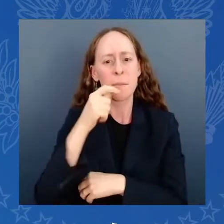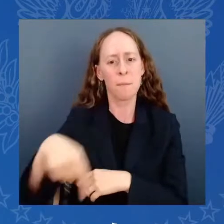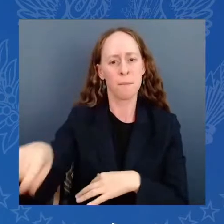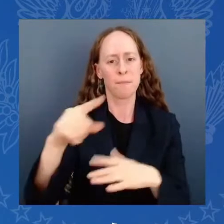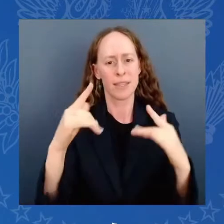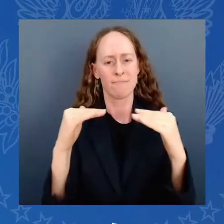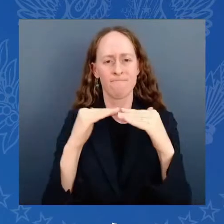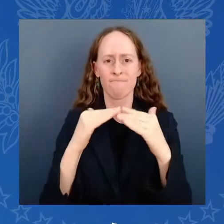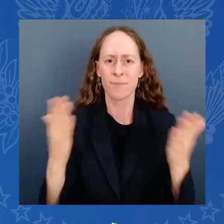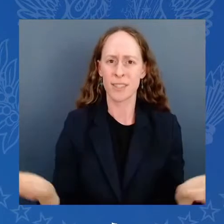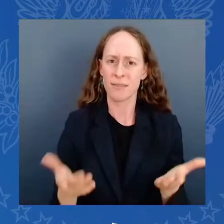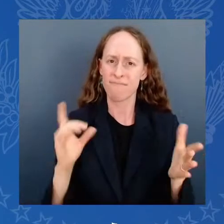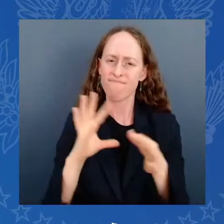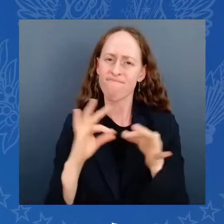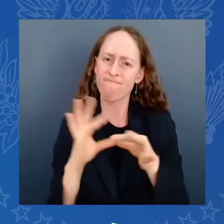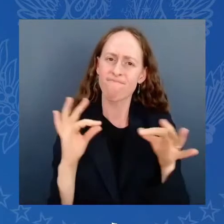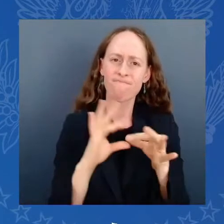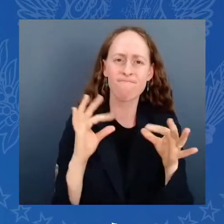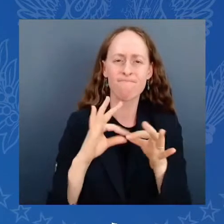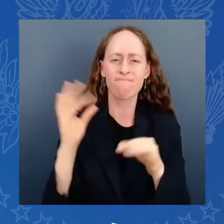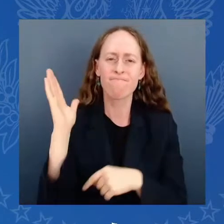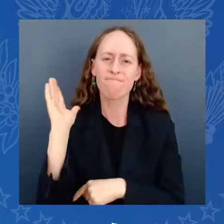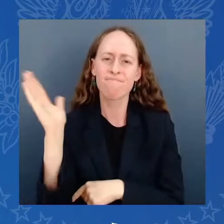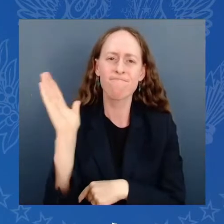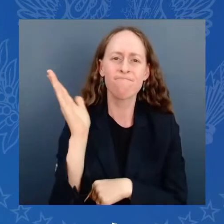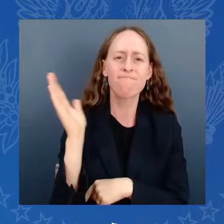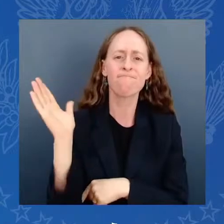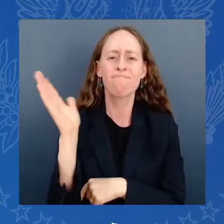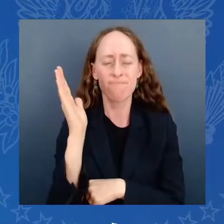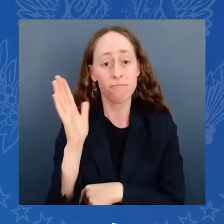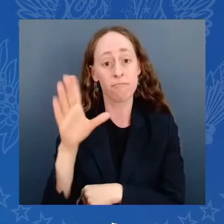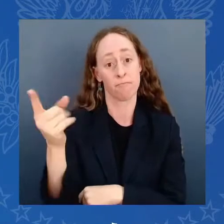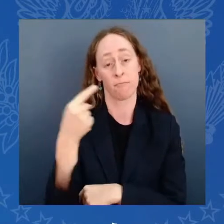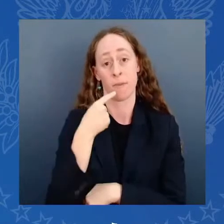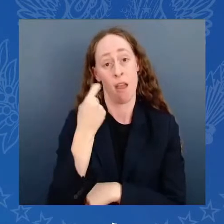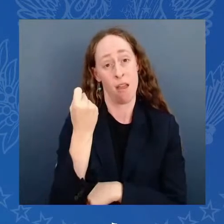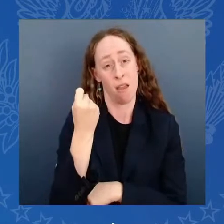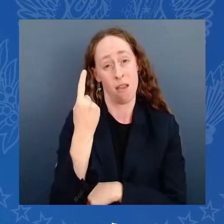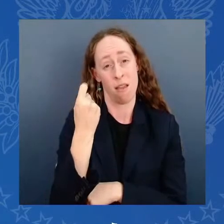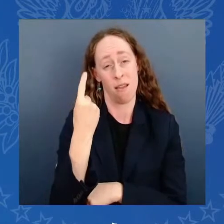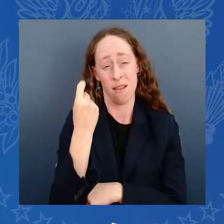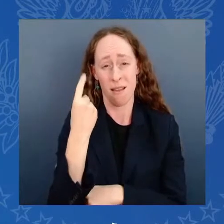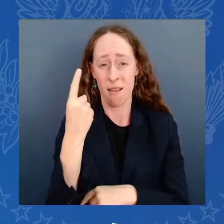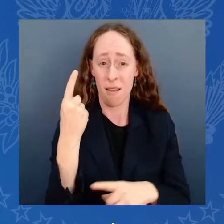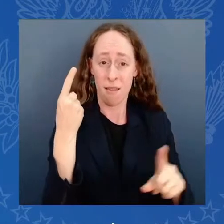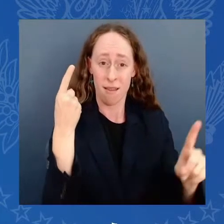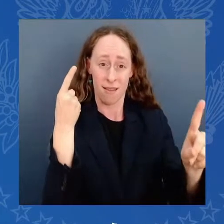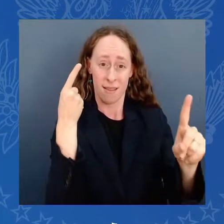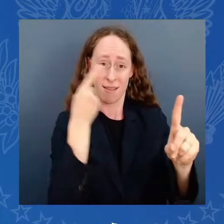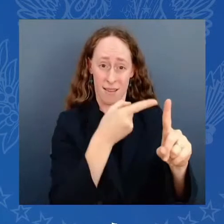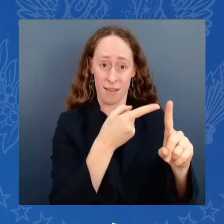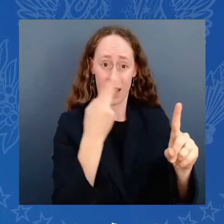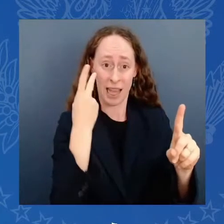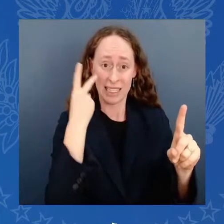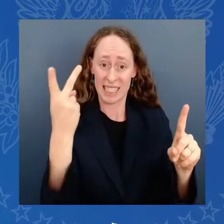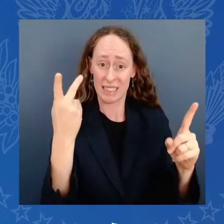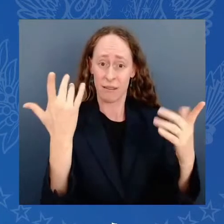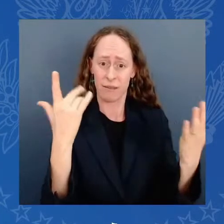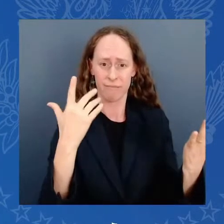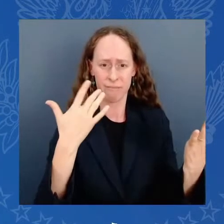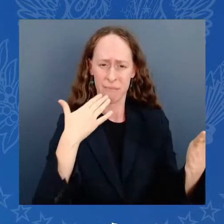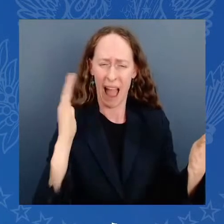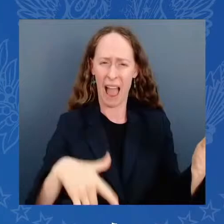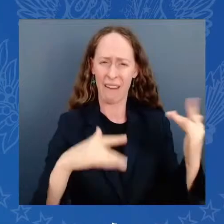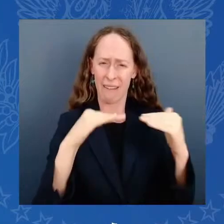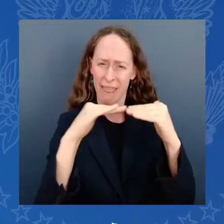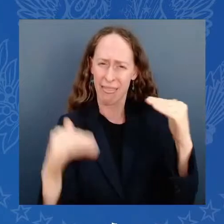overcome unequal history, he declared, we can't overcome unequal opportunity. There is work